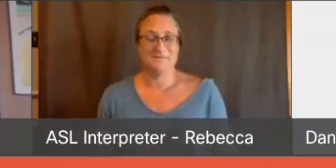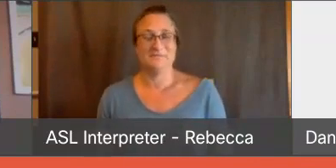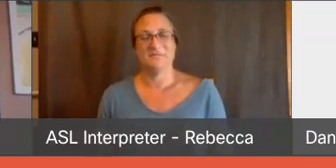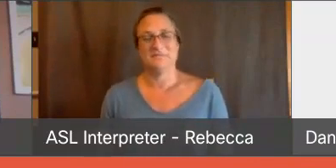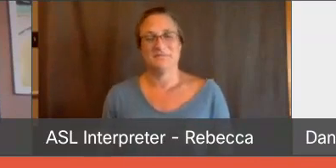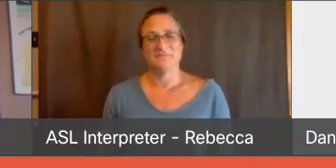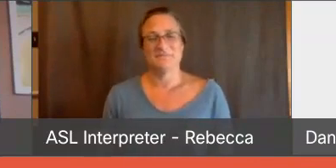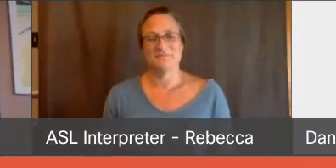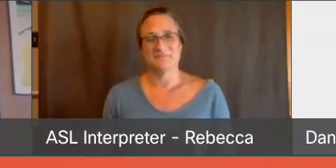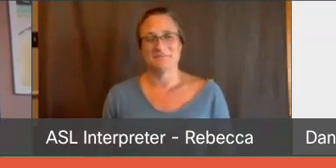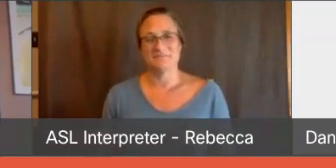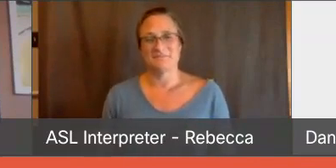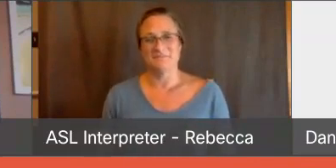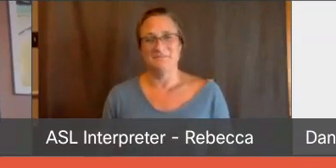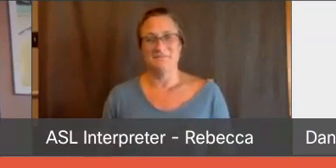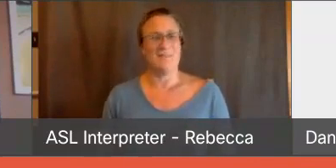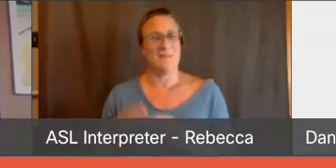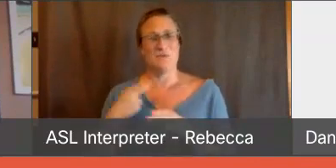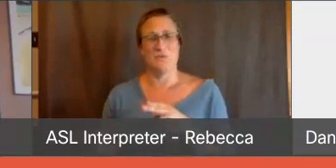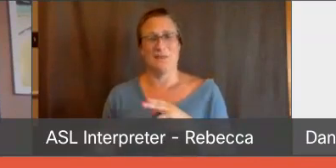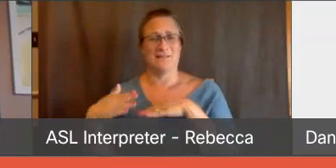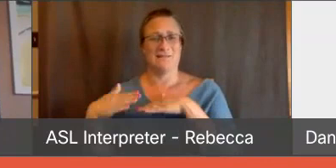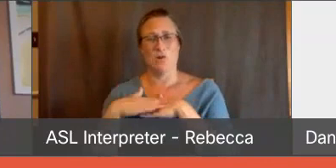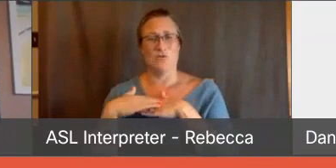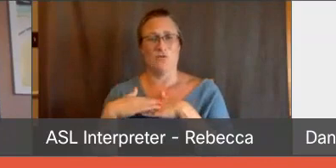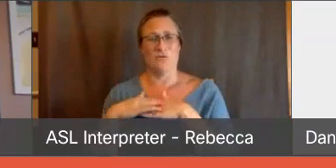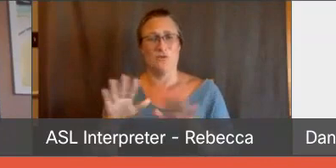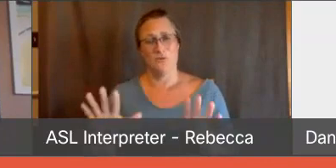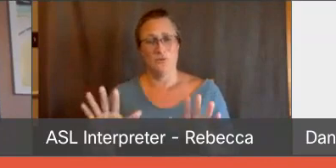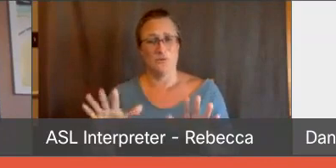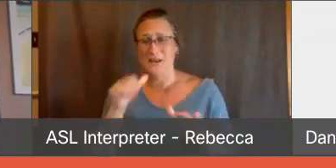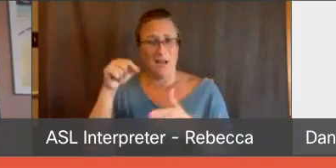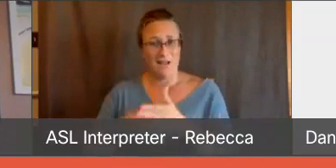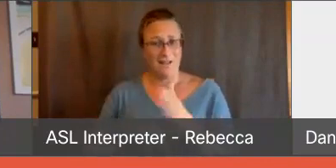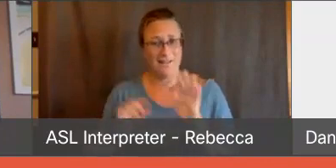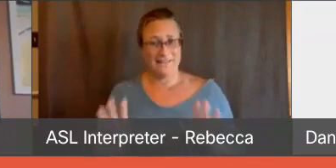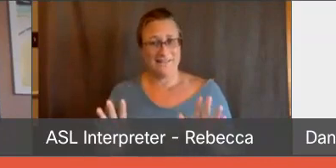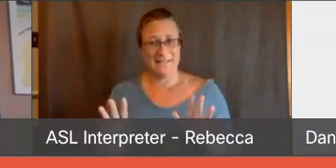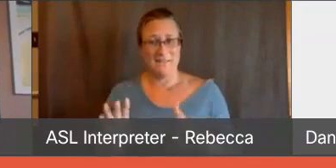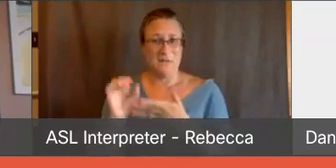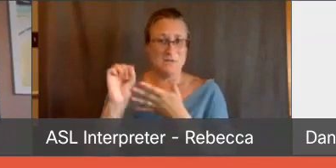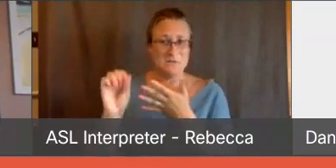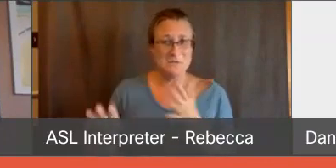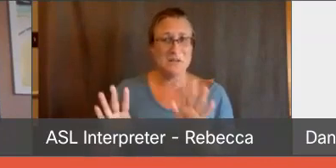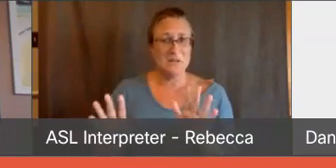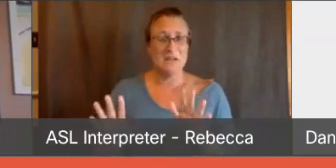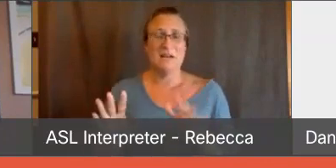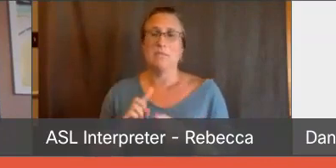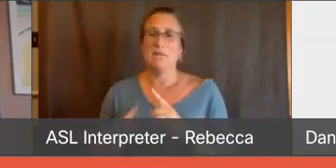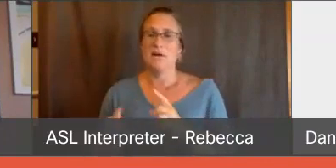So that was a very quick kind of overview of those three things. I did just want to make sure that I gave enough time to